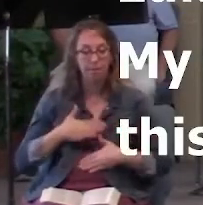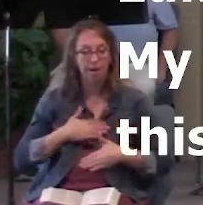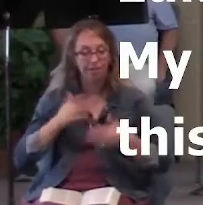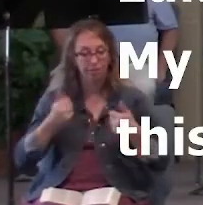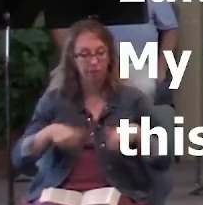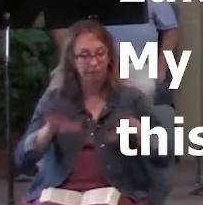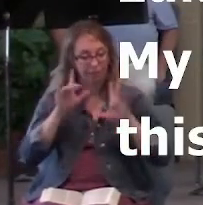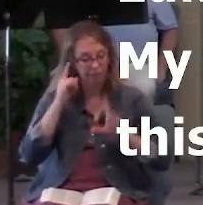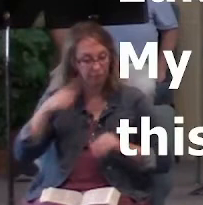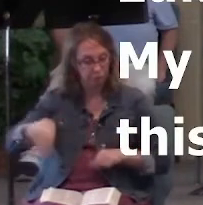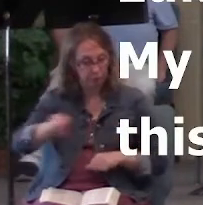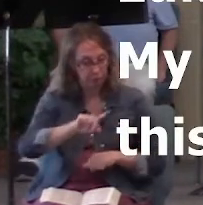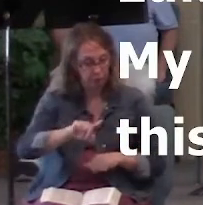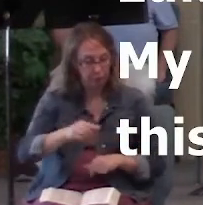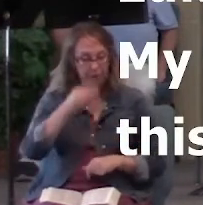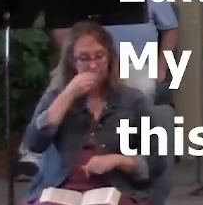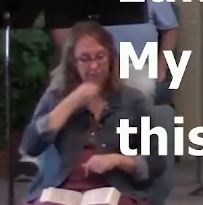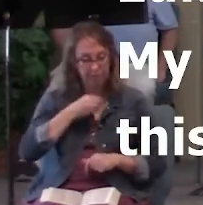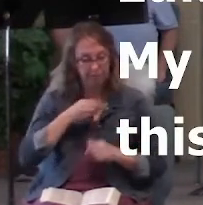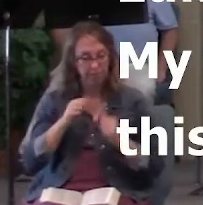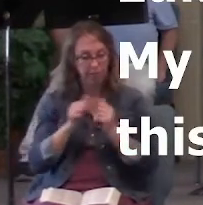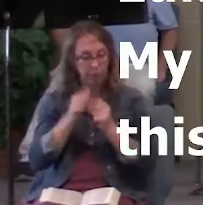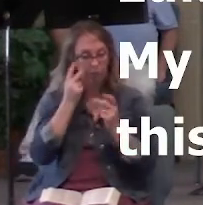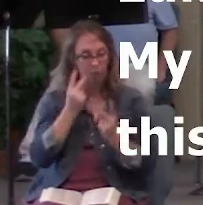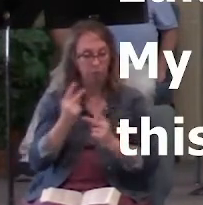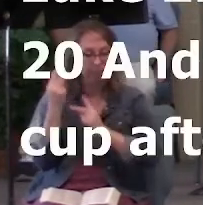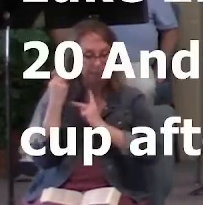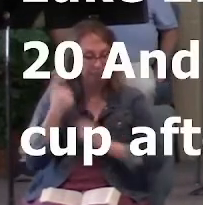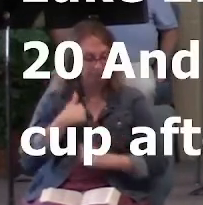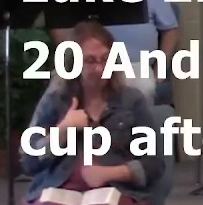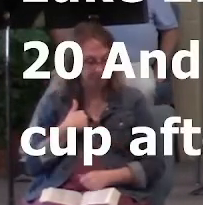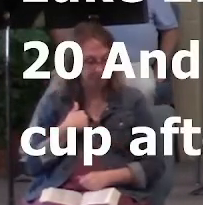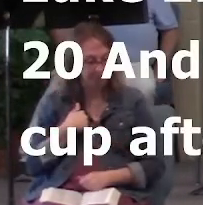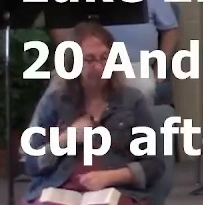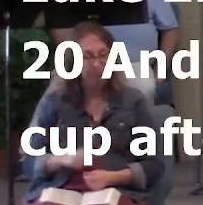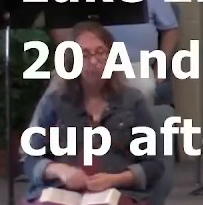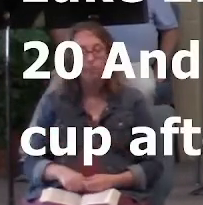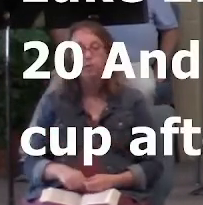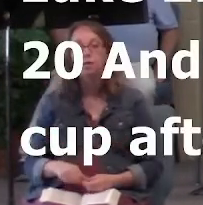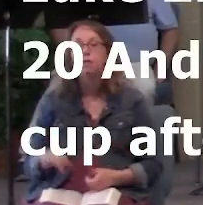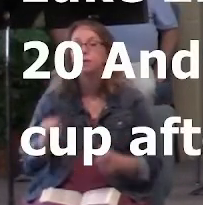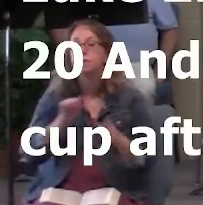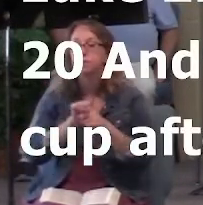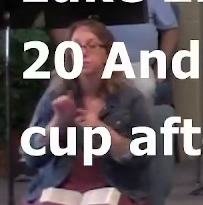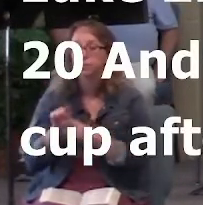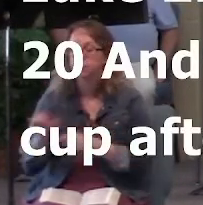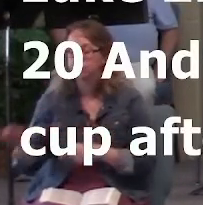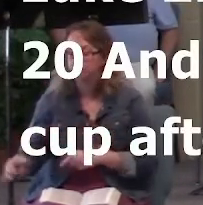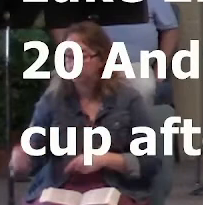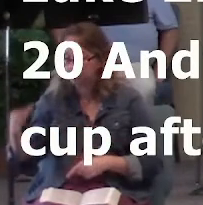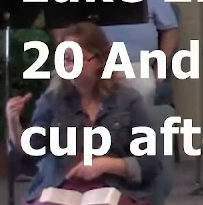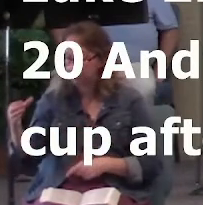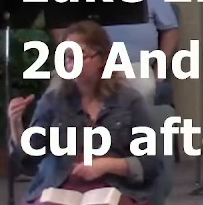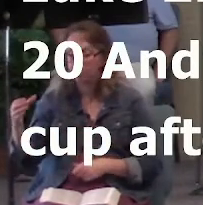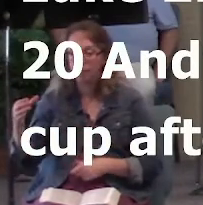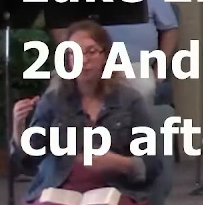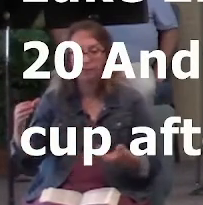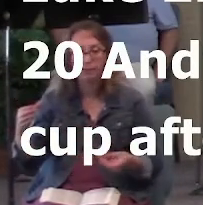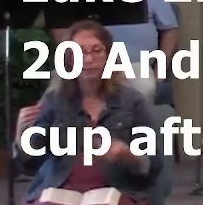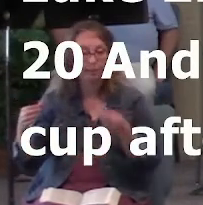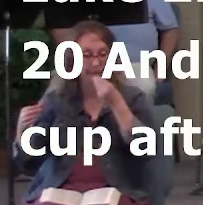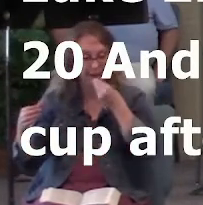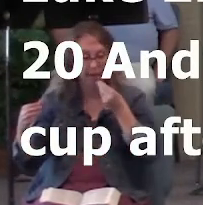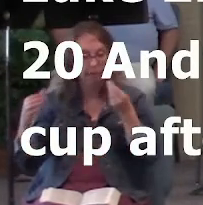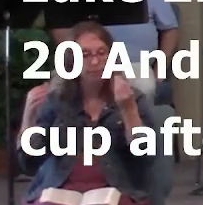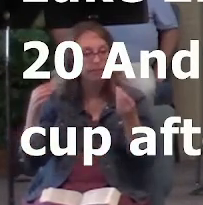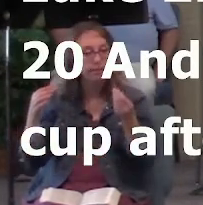you. Do this in remembrance of Me. And in the same way, He took the cup, and after He had eaten,